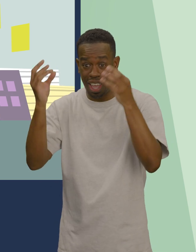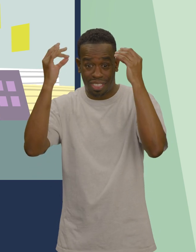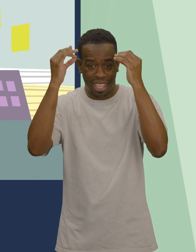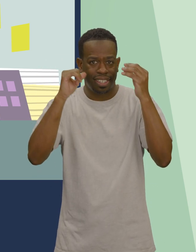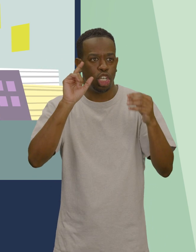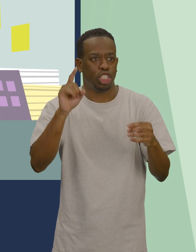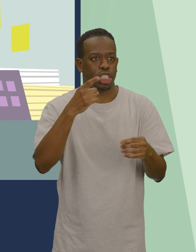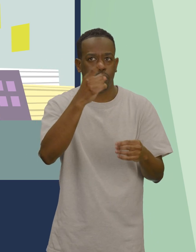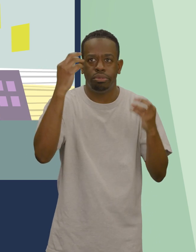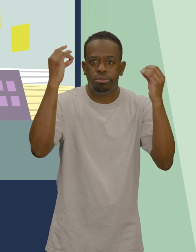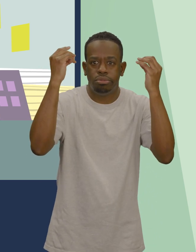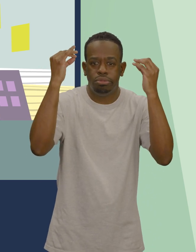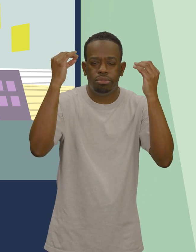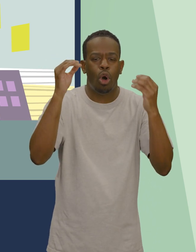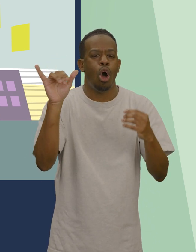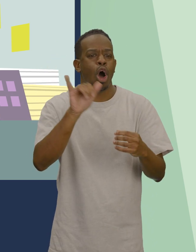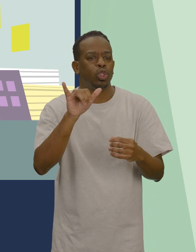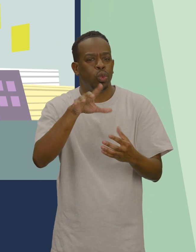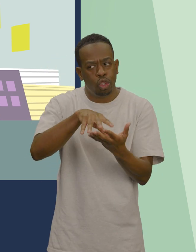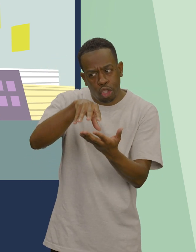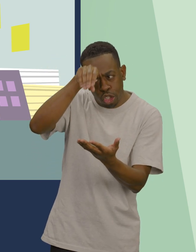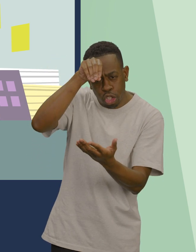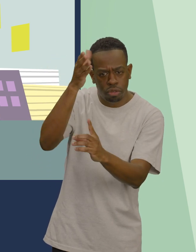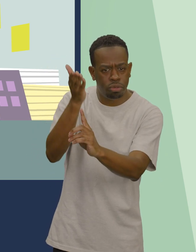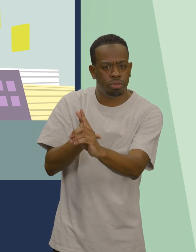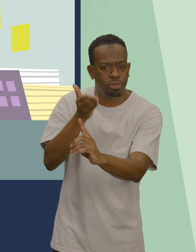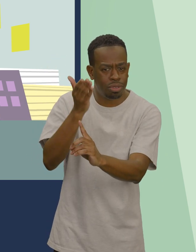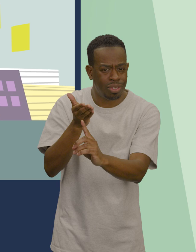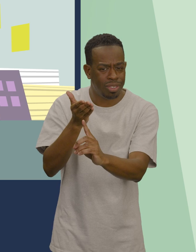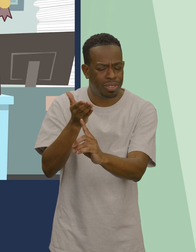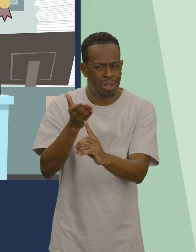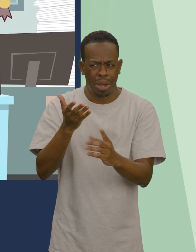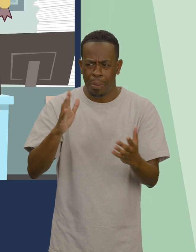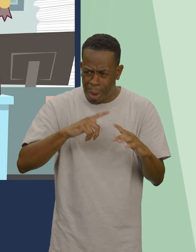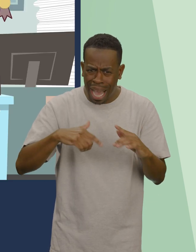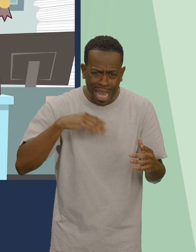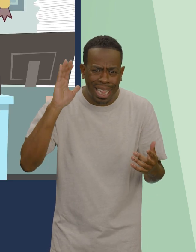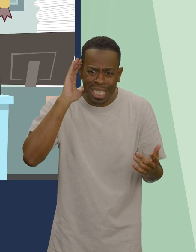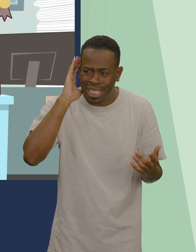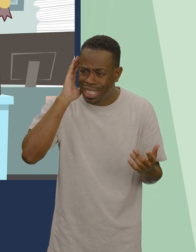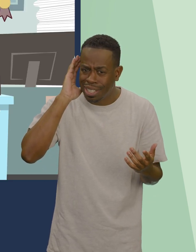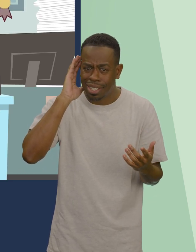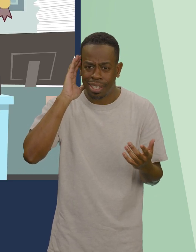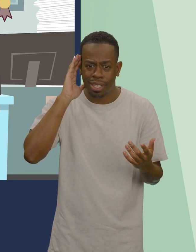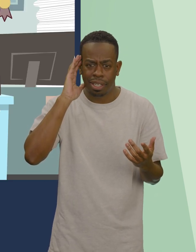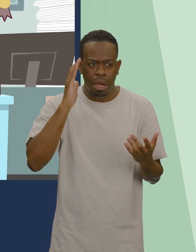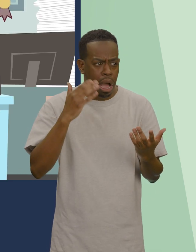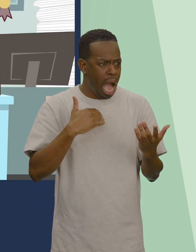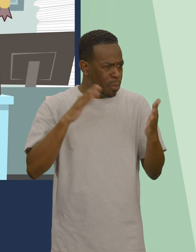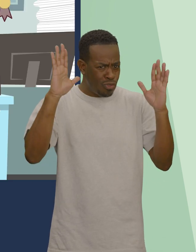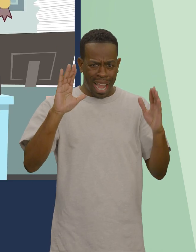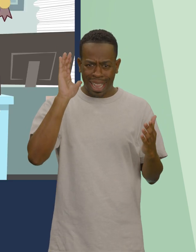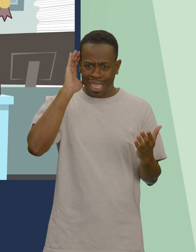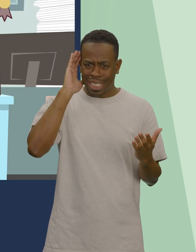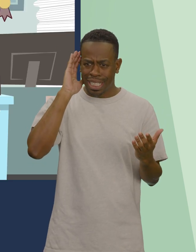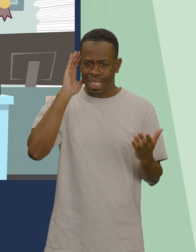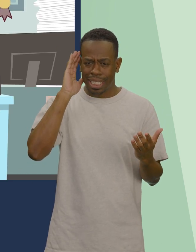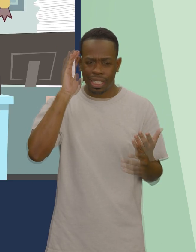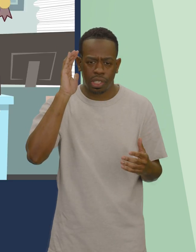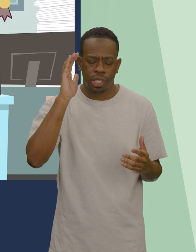Person-centered thinking isn't about what you think. It's about how well you listen. What? I listen? I'm a good